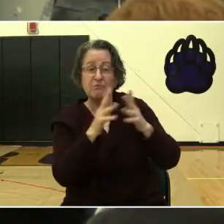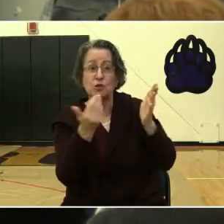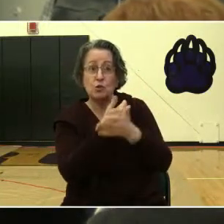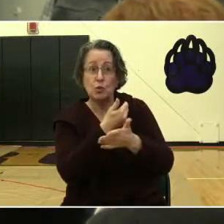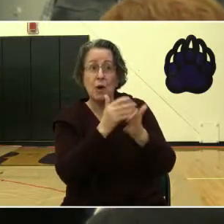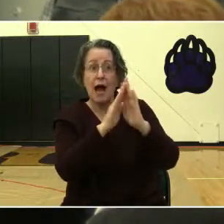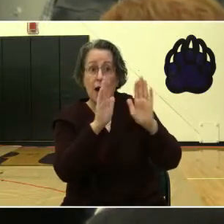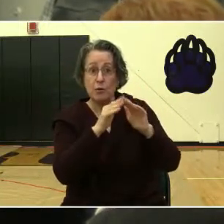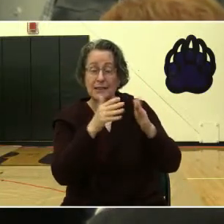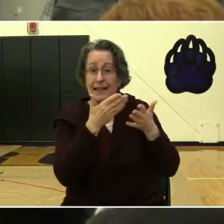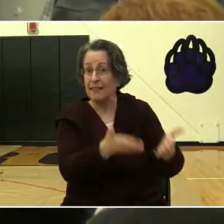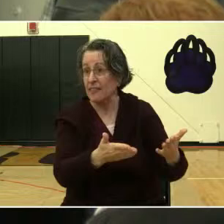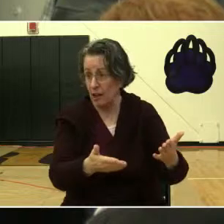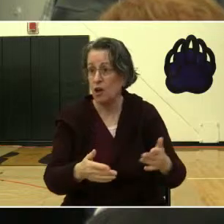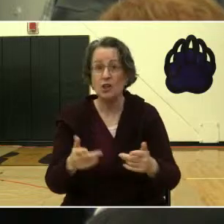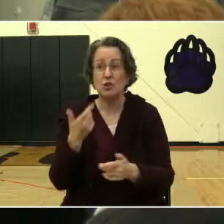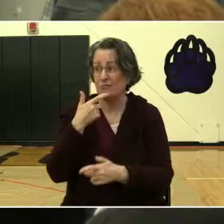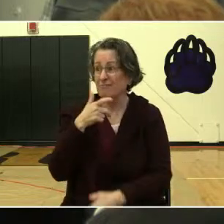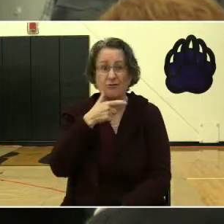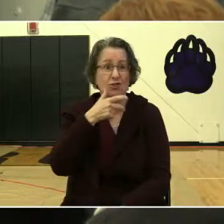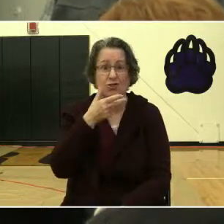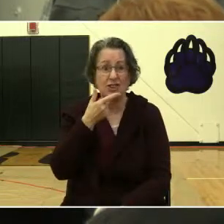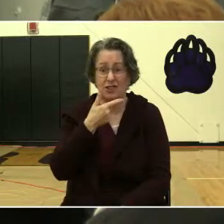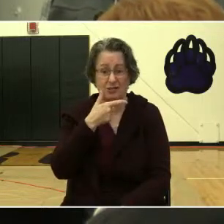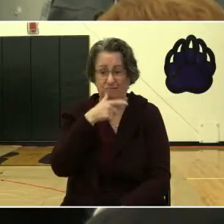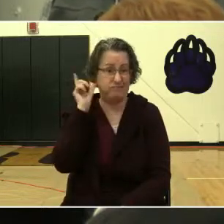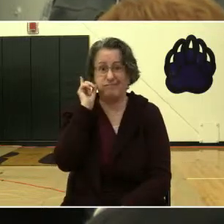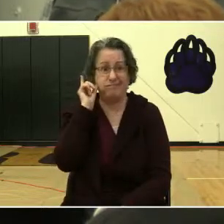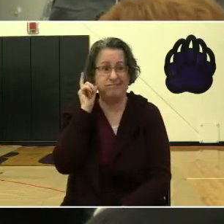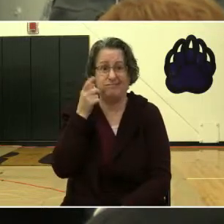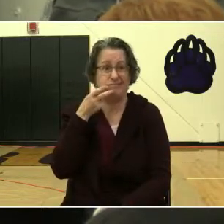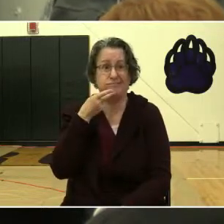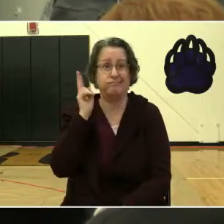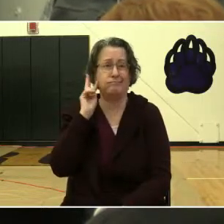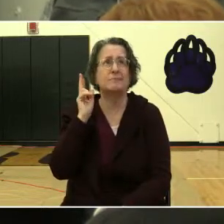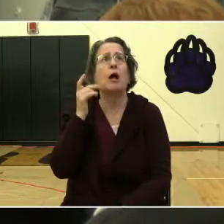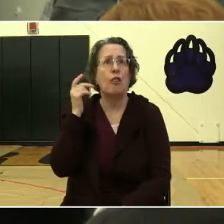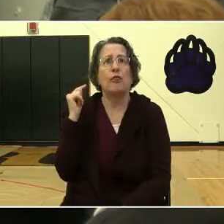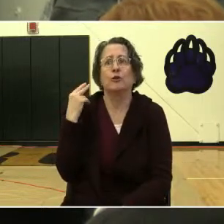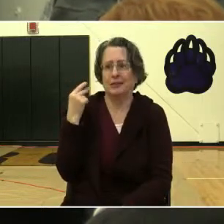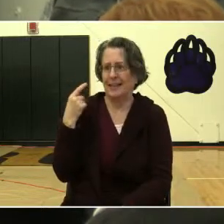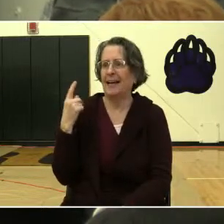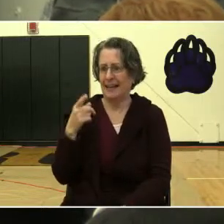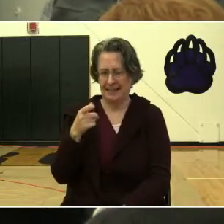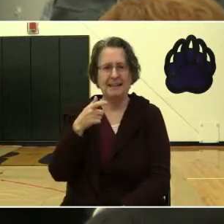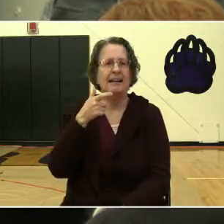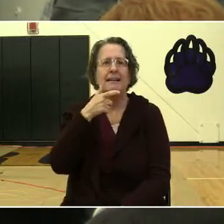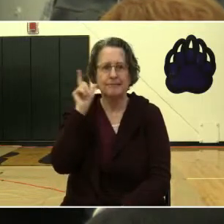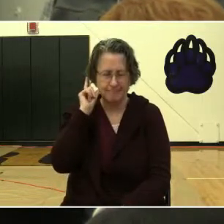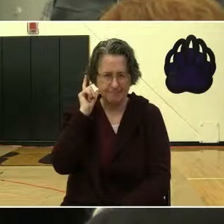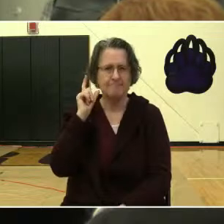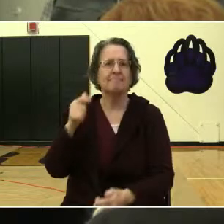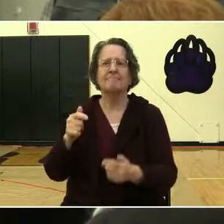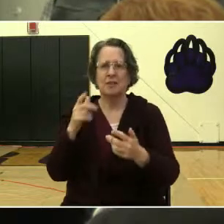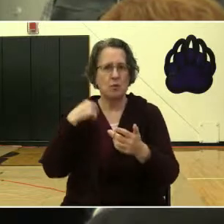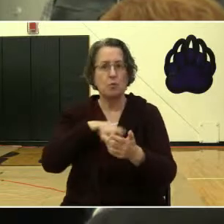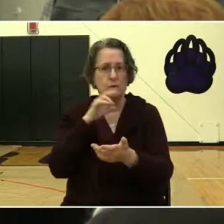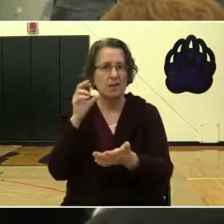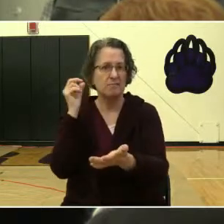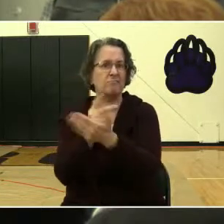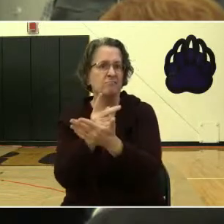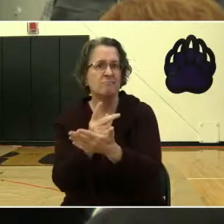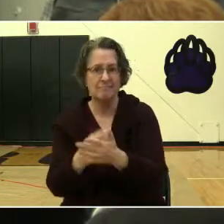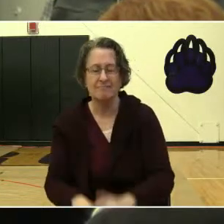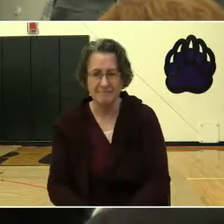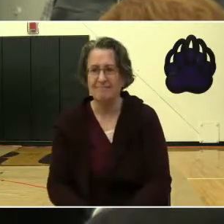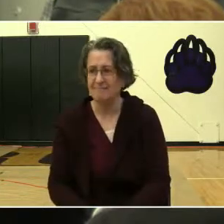ago um at a select board meeting um I appreciate all of the questions about the budget this is our most robust conversation about the